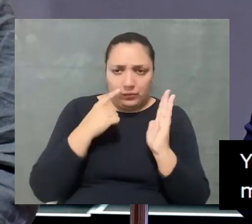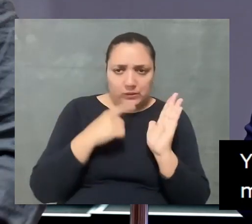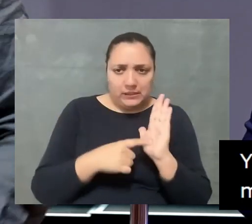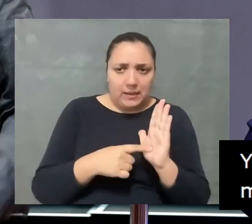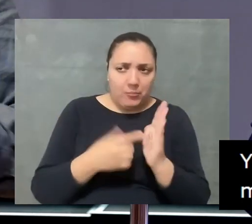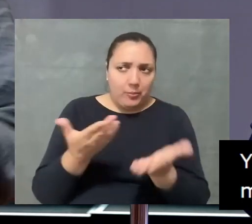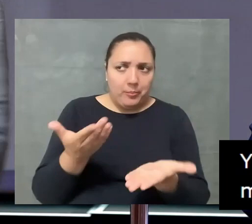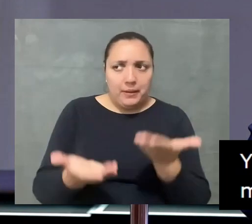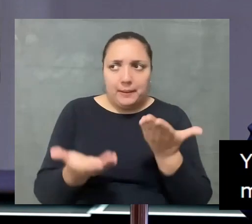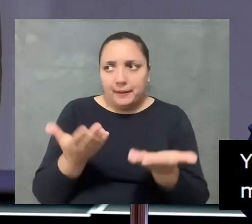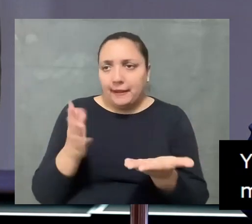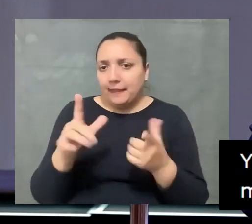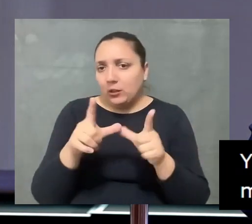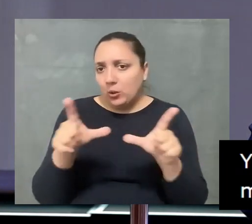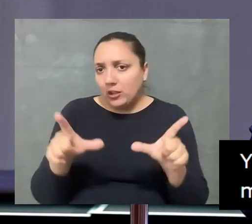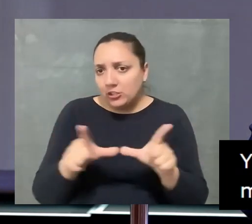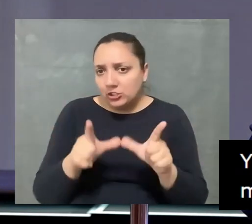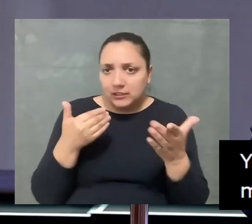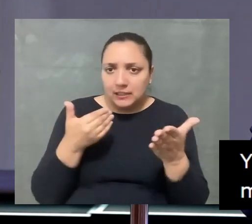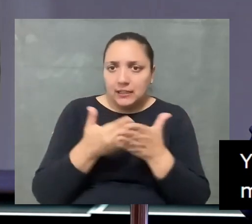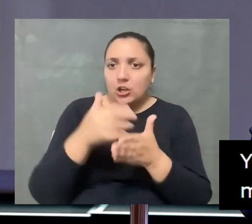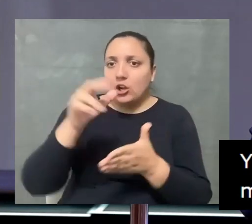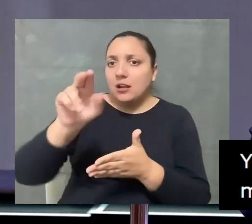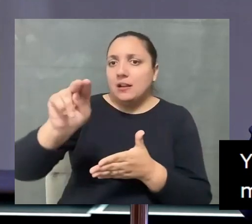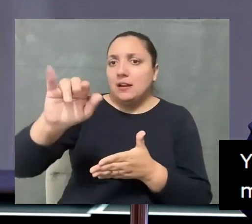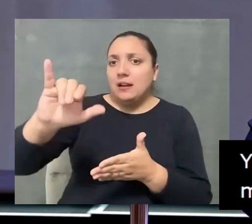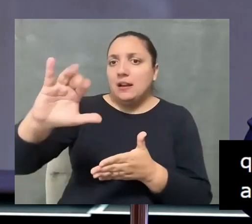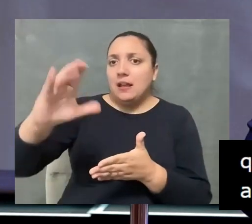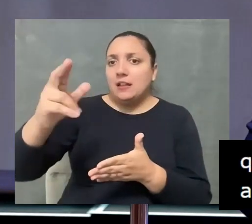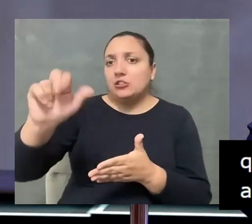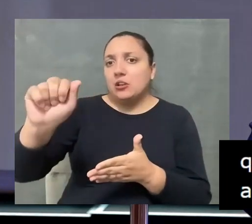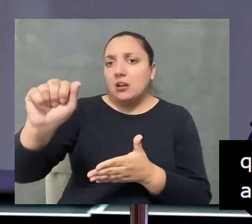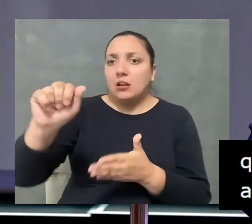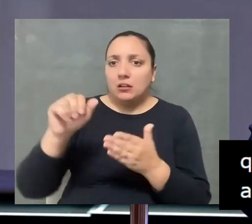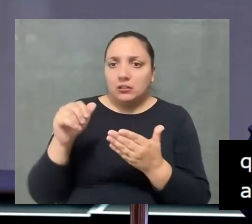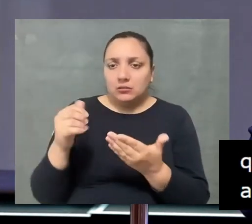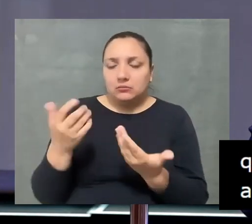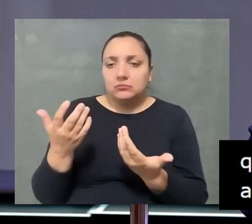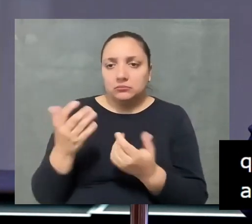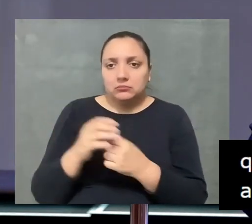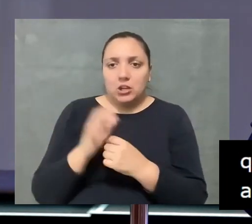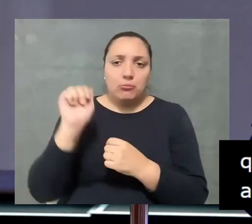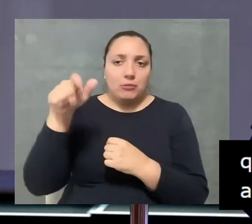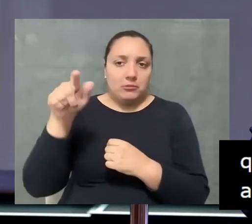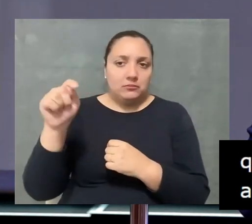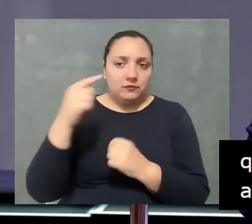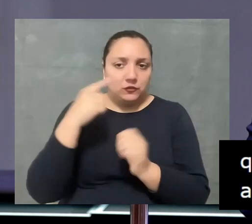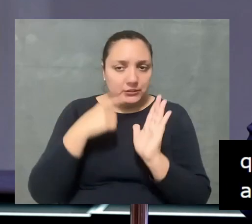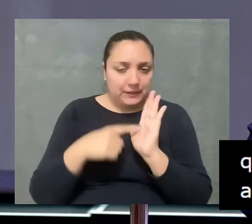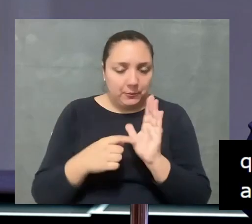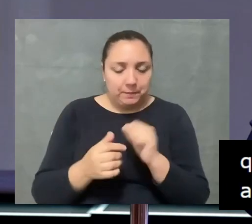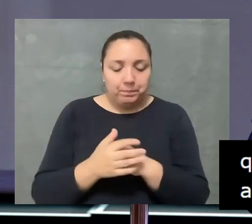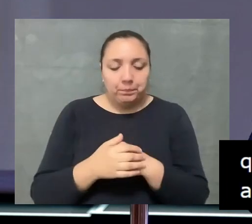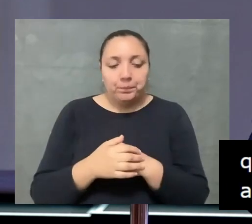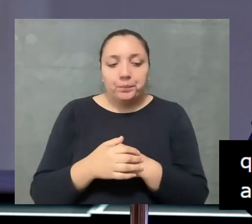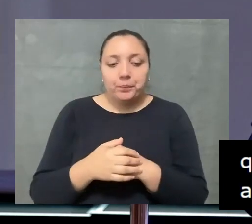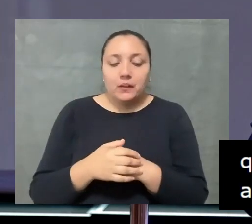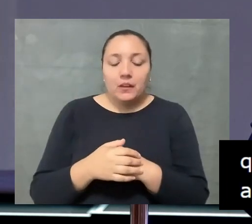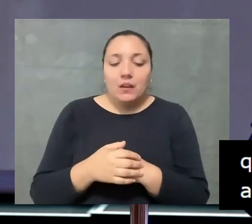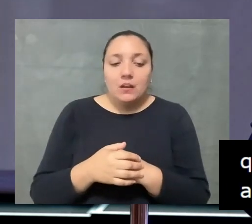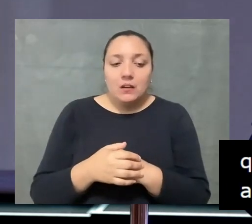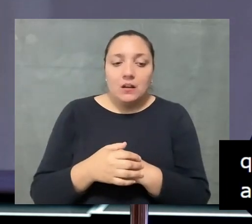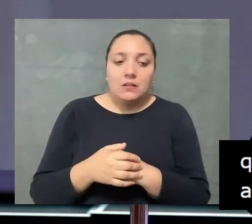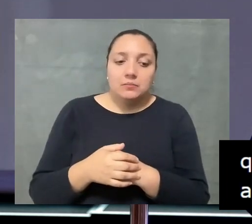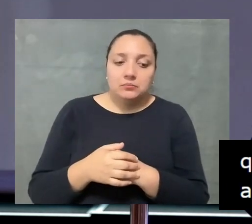their location is near NYCHA housing. In addition to that, within Queens Connected, we